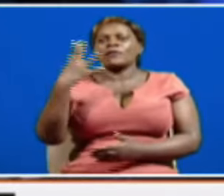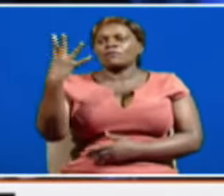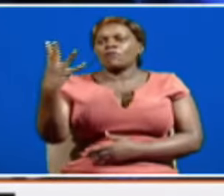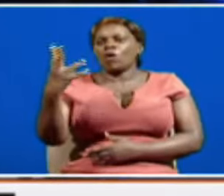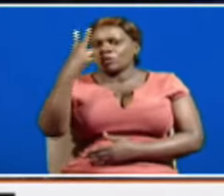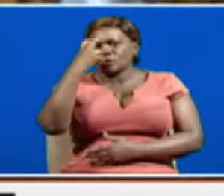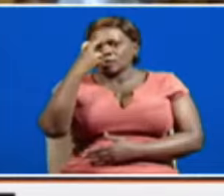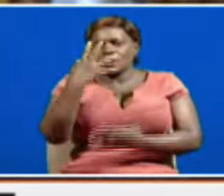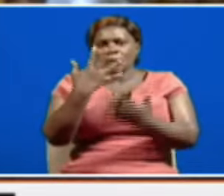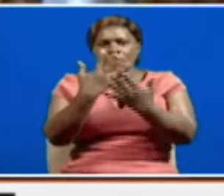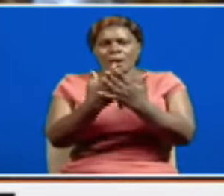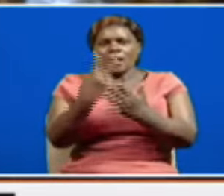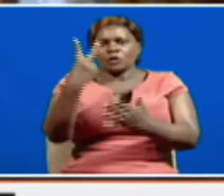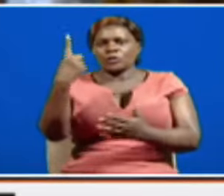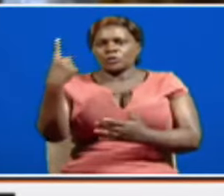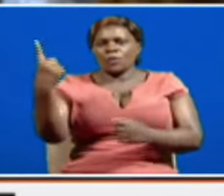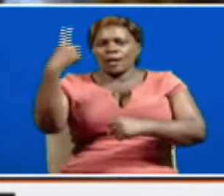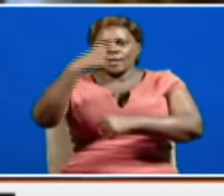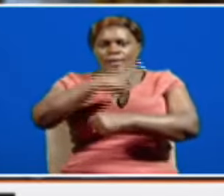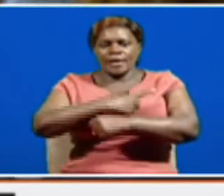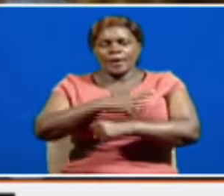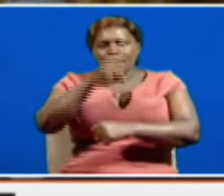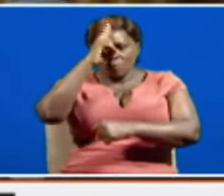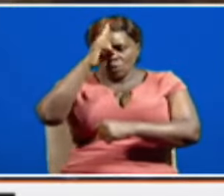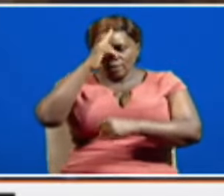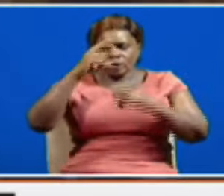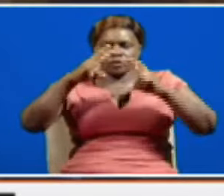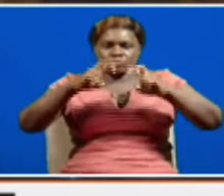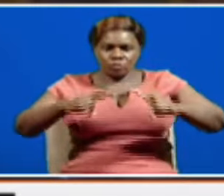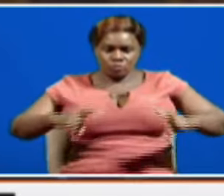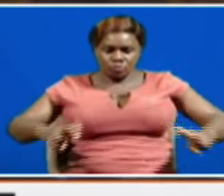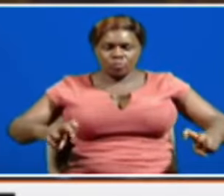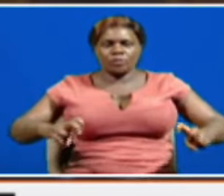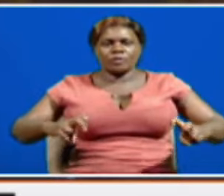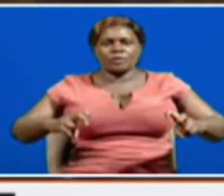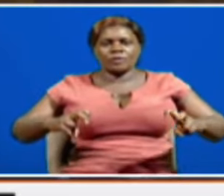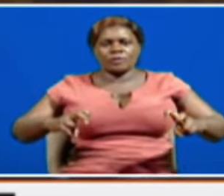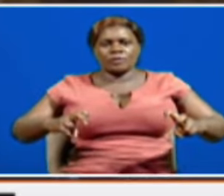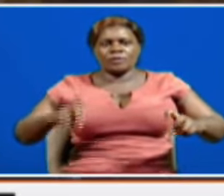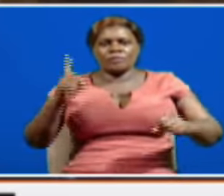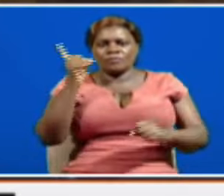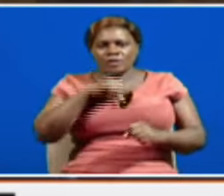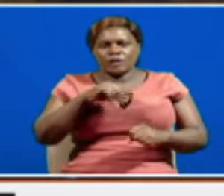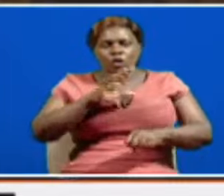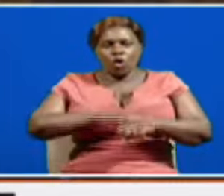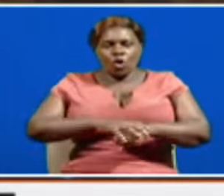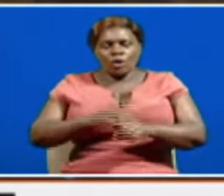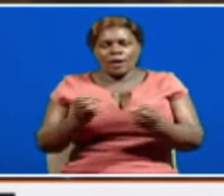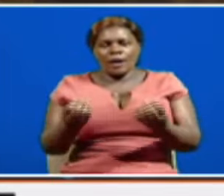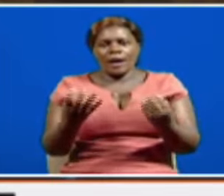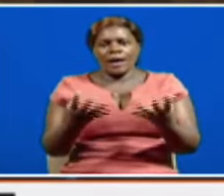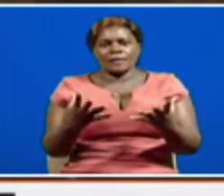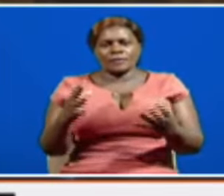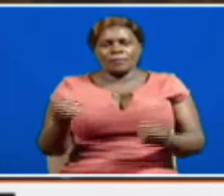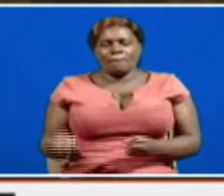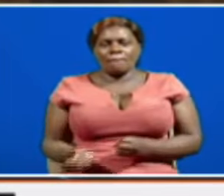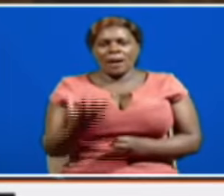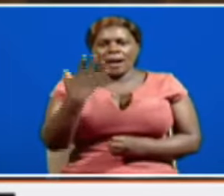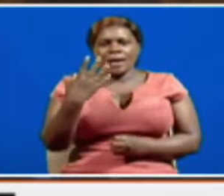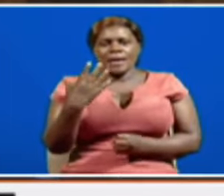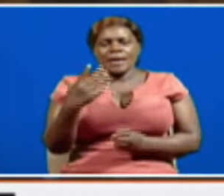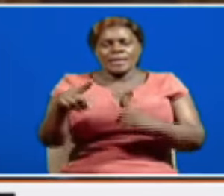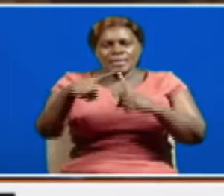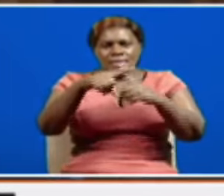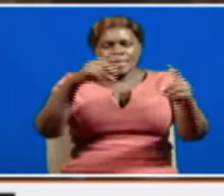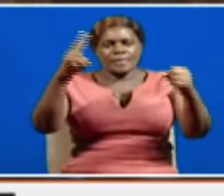suspects remanded for 21 days to enable the police carry out and conclude the investigations over the gas explosion incident that so far